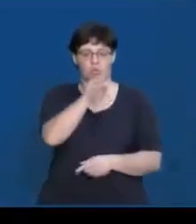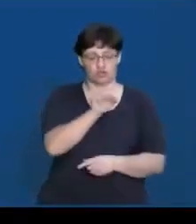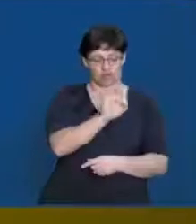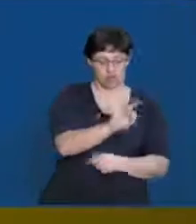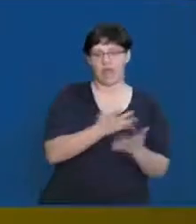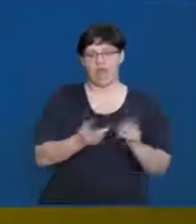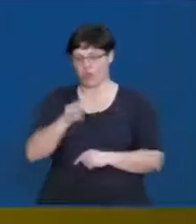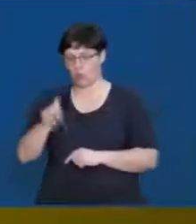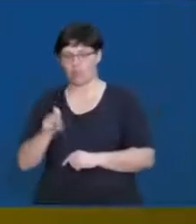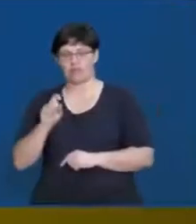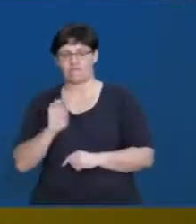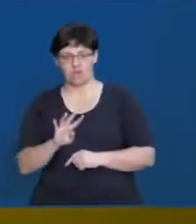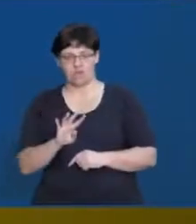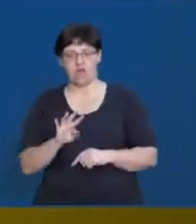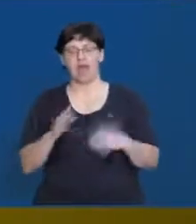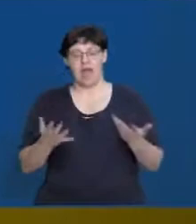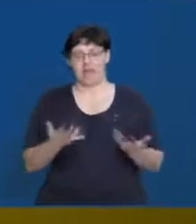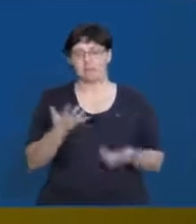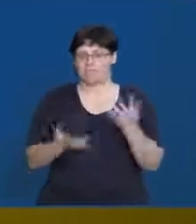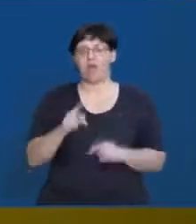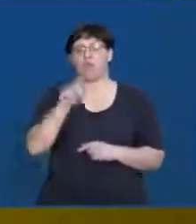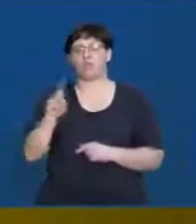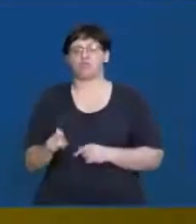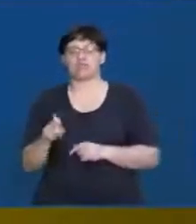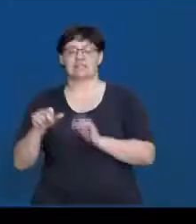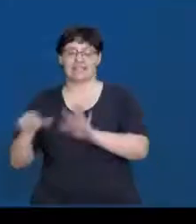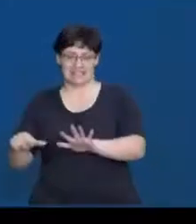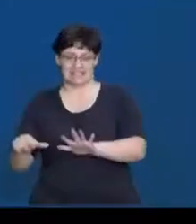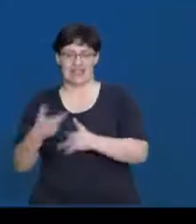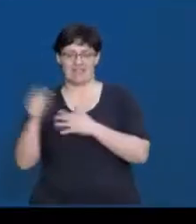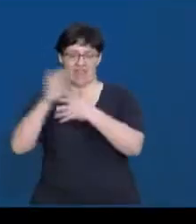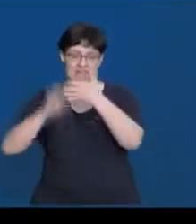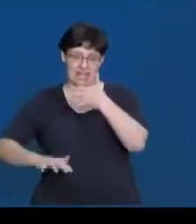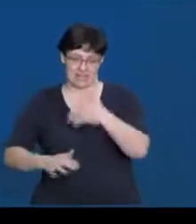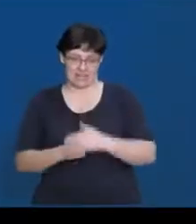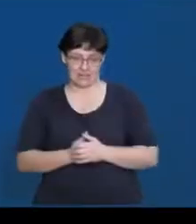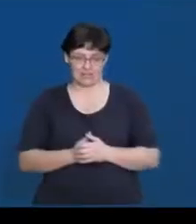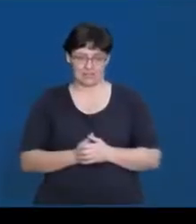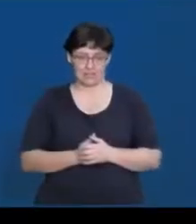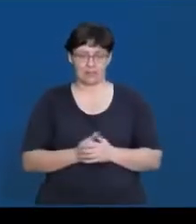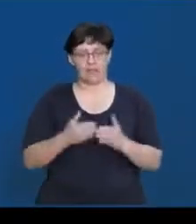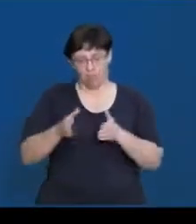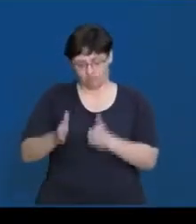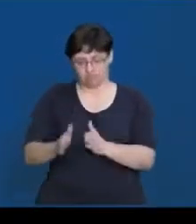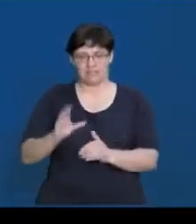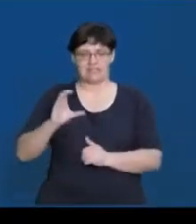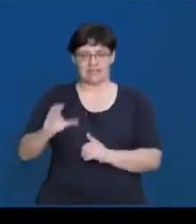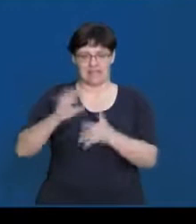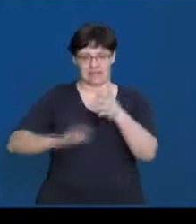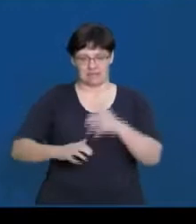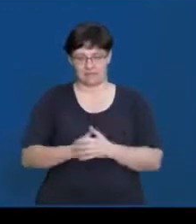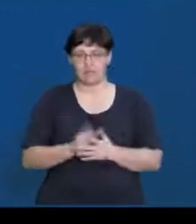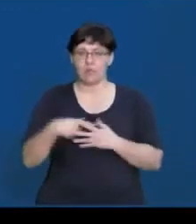answer question 3 and question 4, and ideally question 6 when it comes to the essays in your section